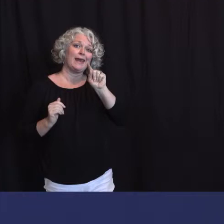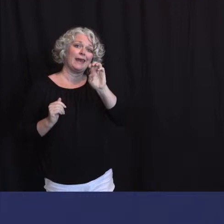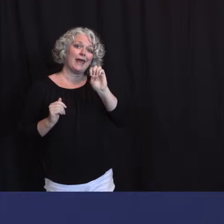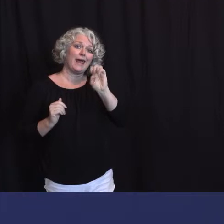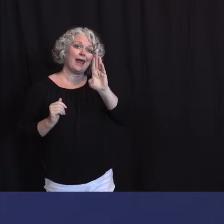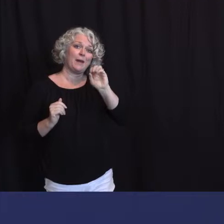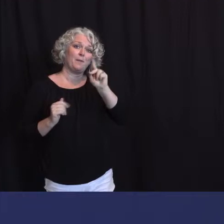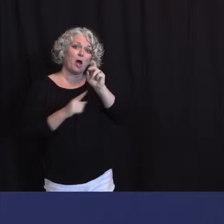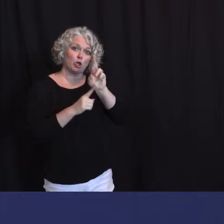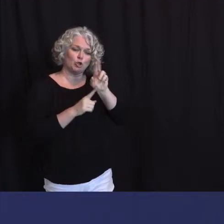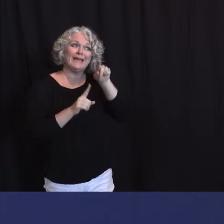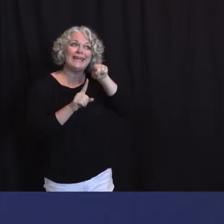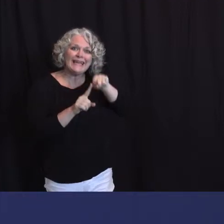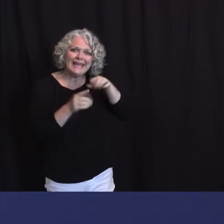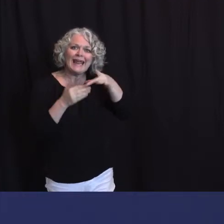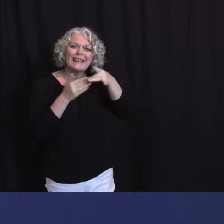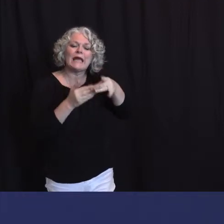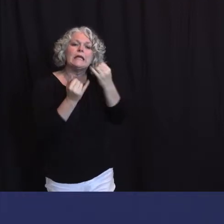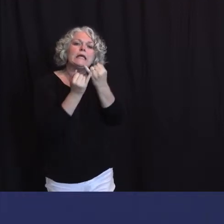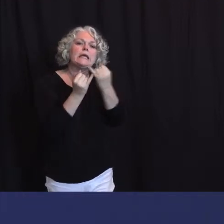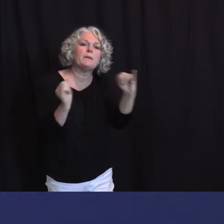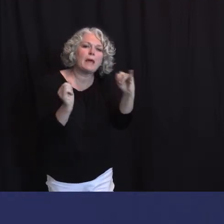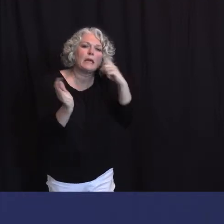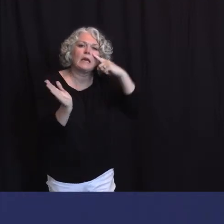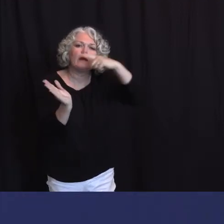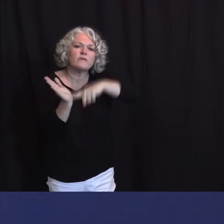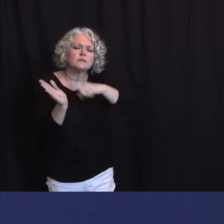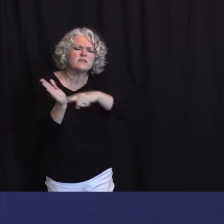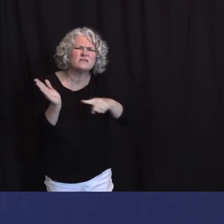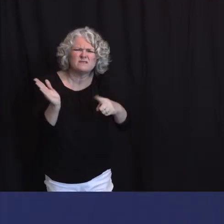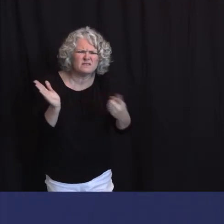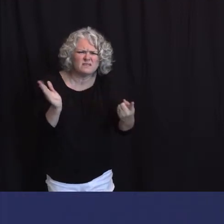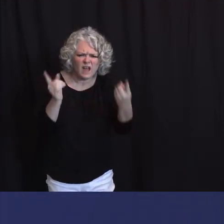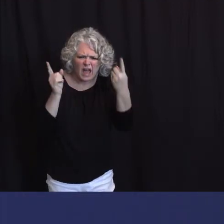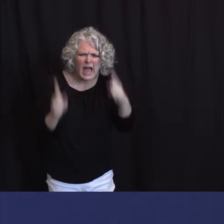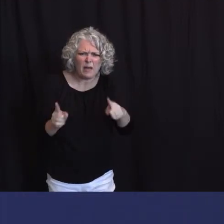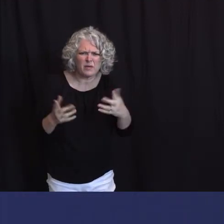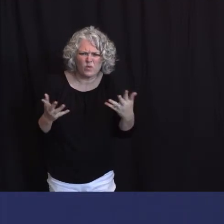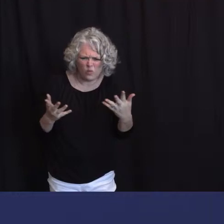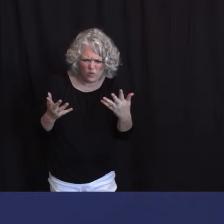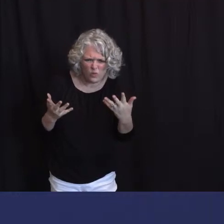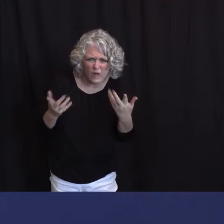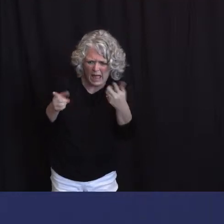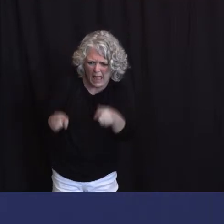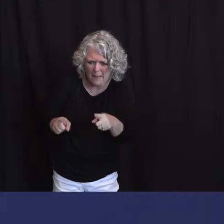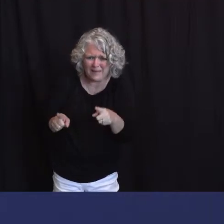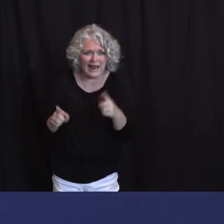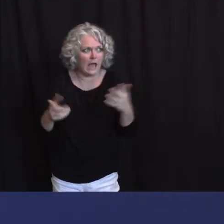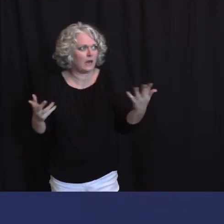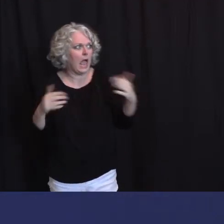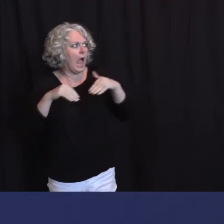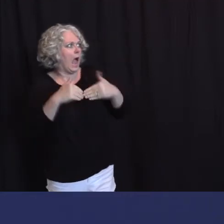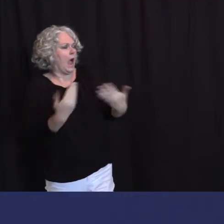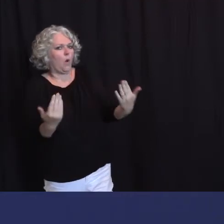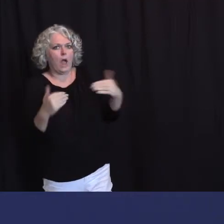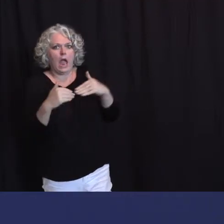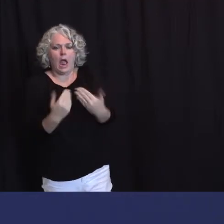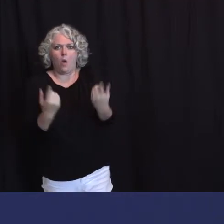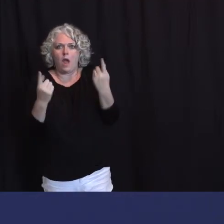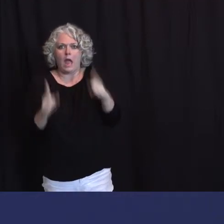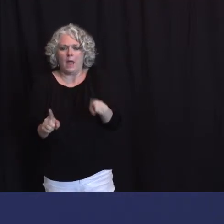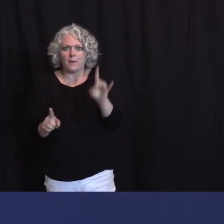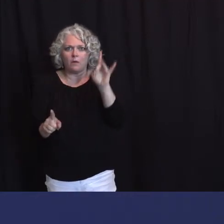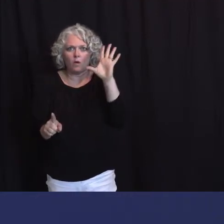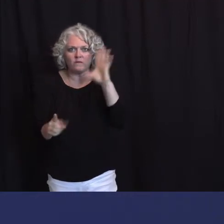lead an independent investigation on, how institutionally, how could this have happened? And enough. I've read